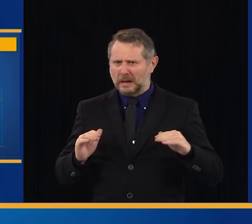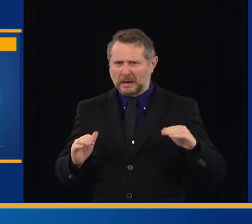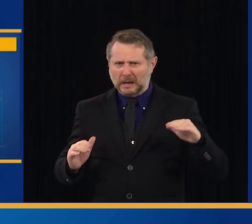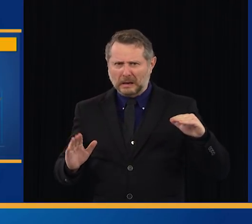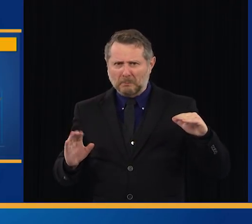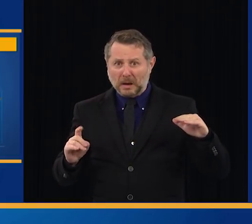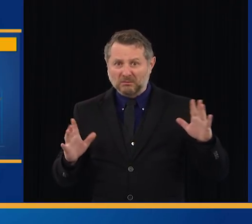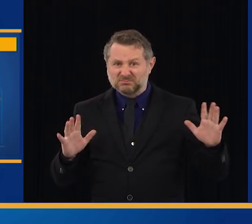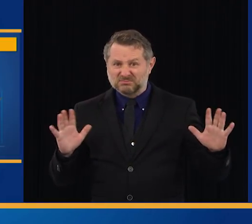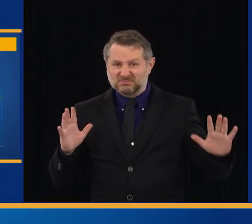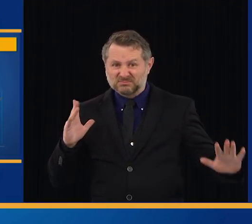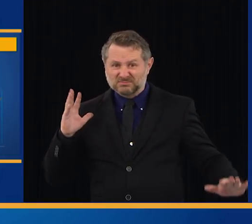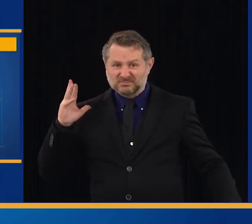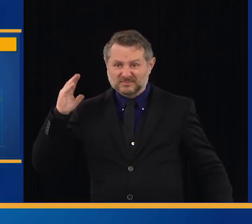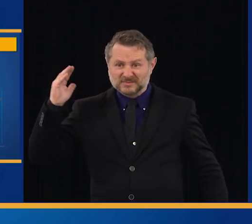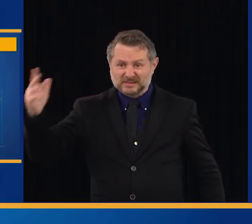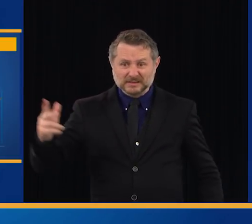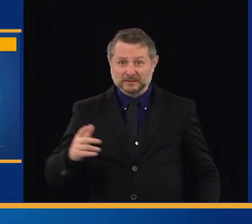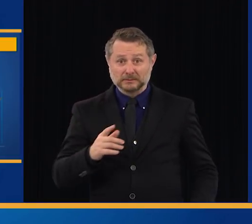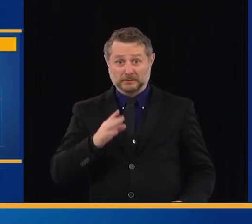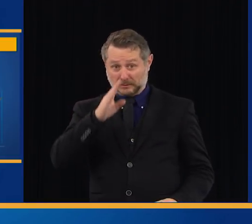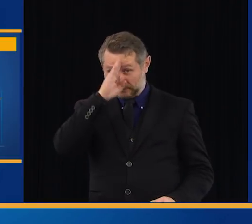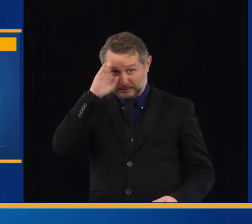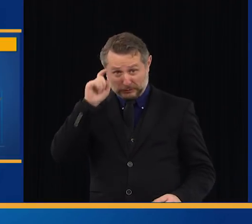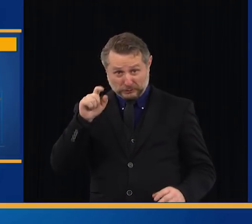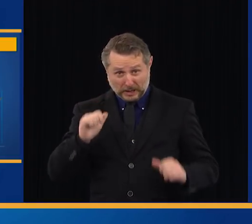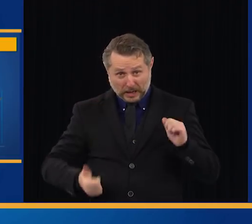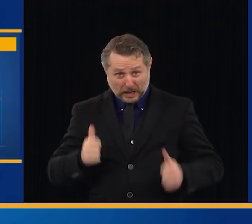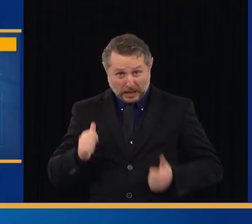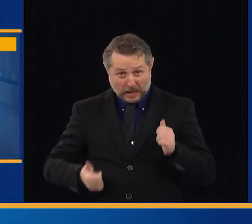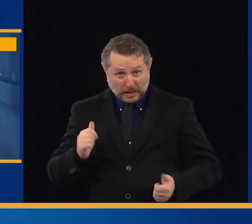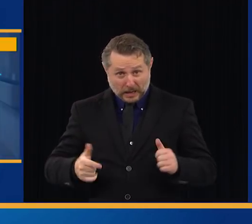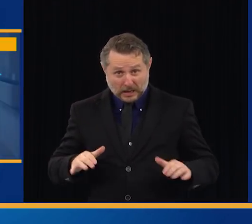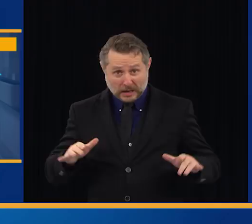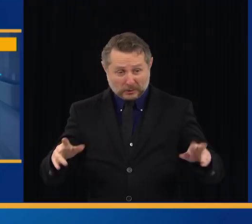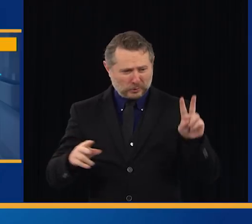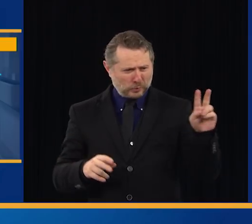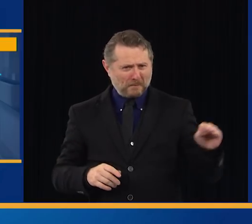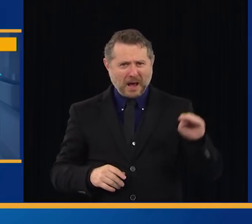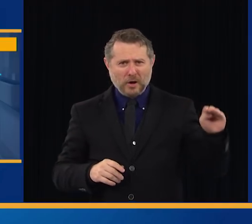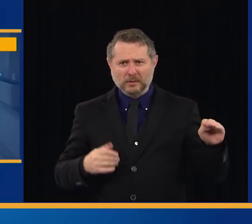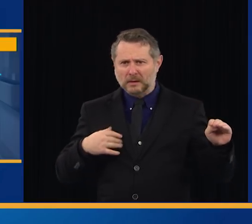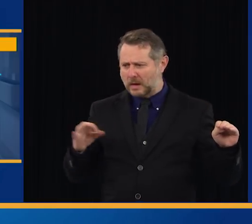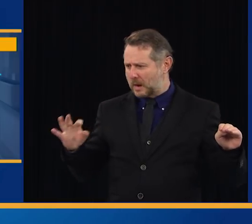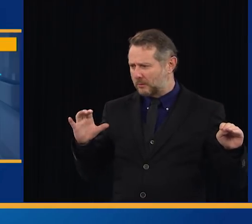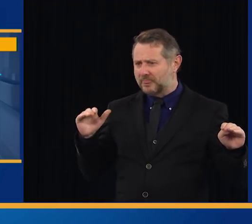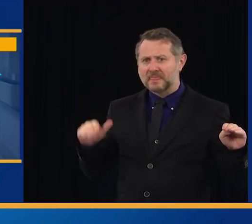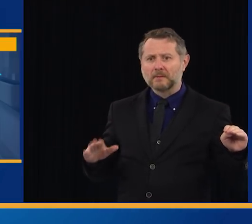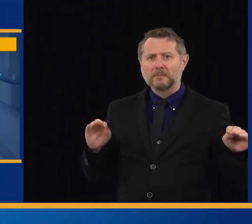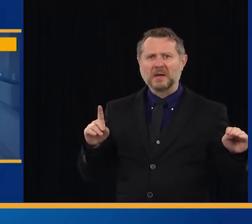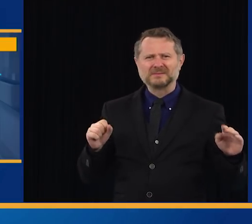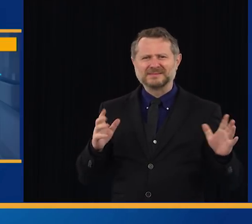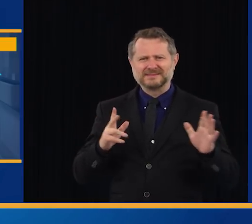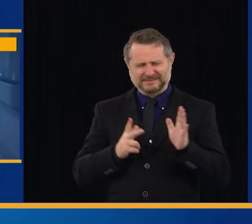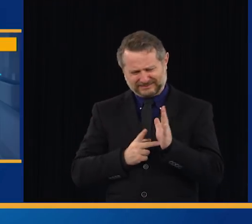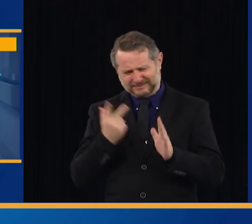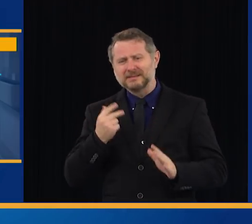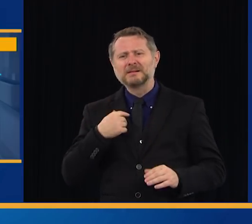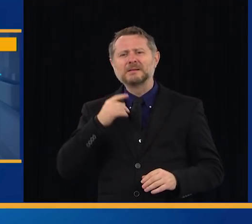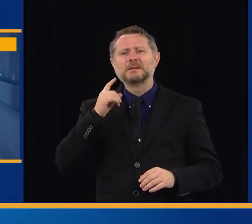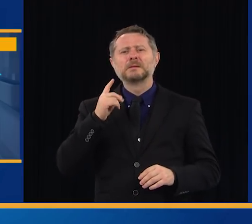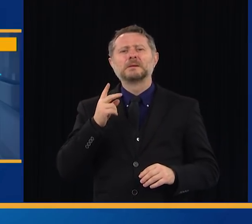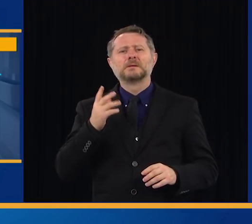beds as we have hospital beds. Just imagine that. That was the CDC. The White